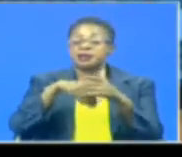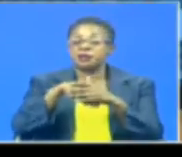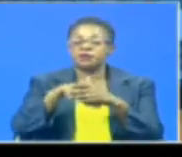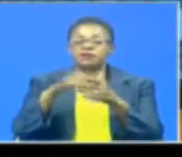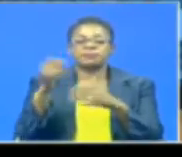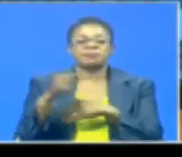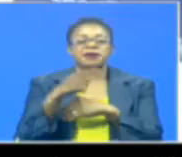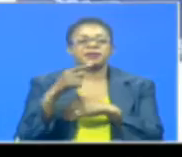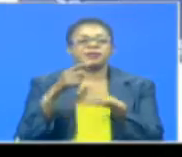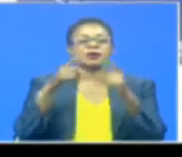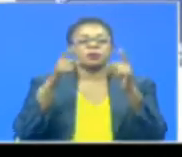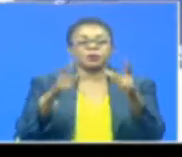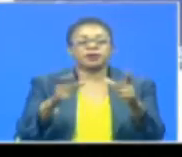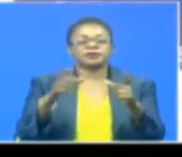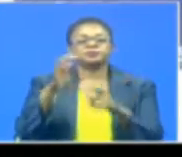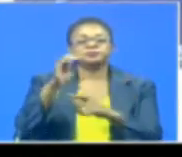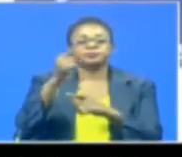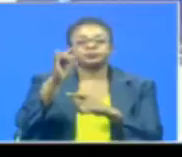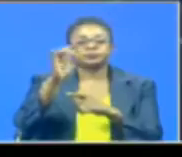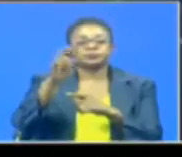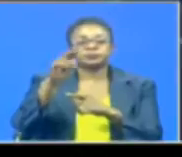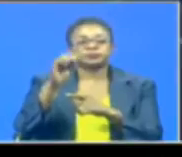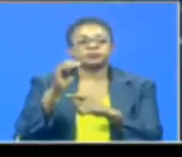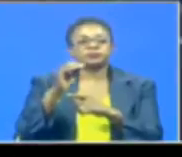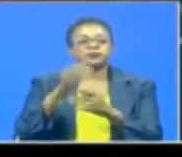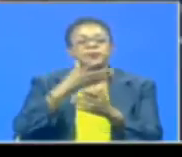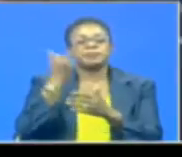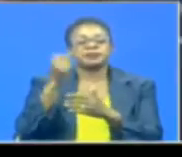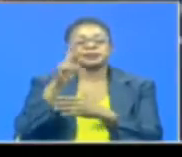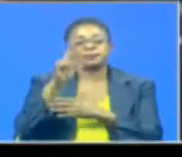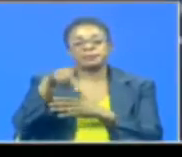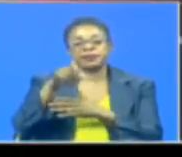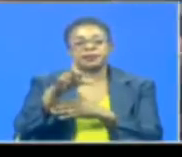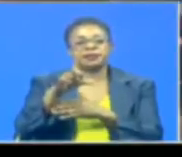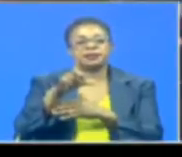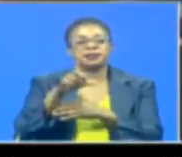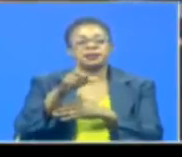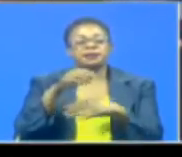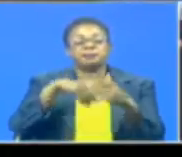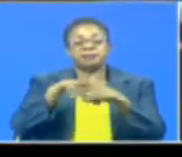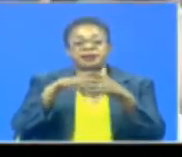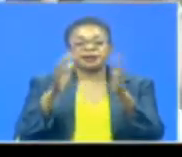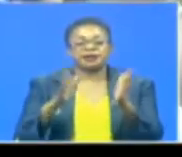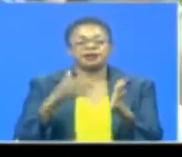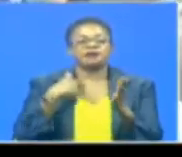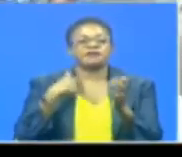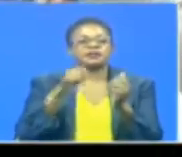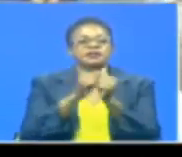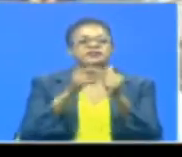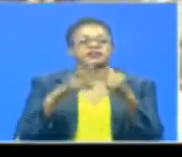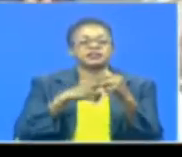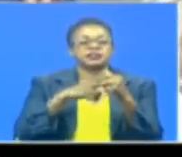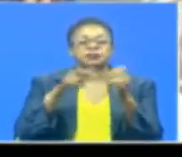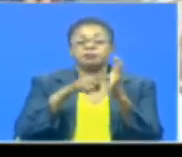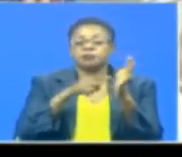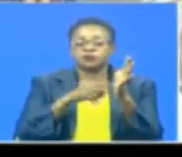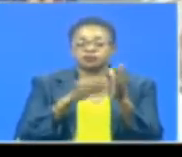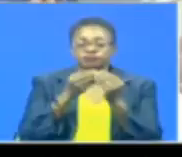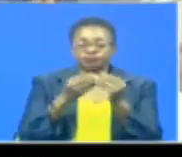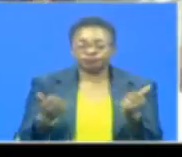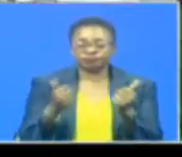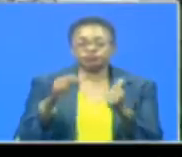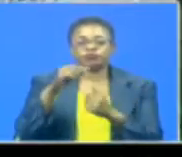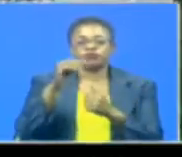season. Otieno was named as best KPL player in March, garnering 17 points to beat Gor Mahia utility player